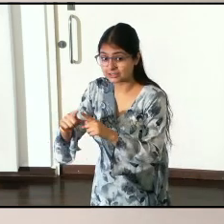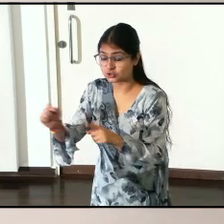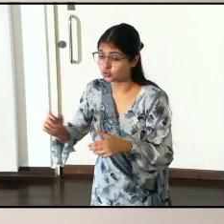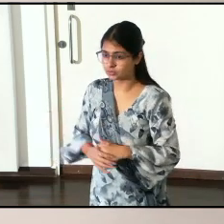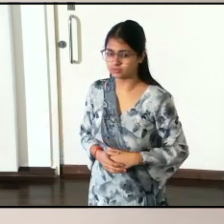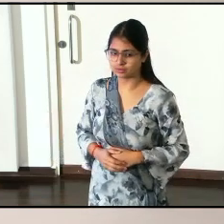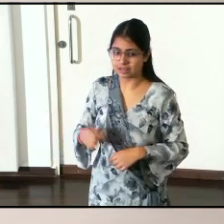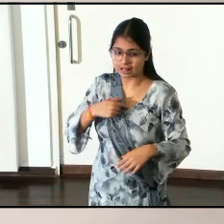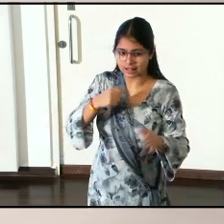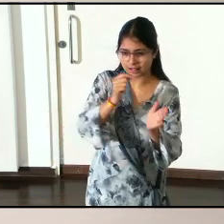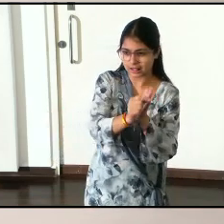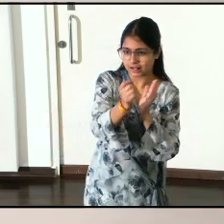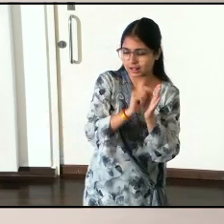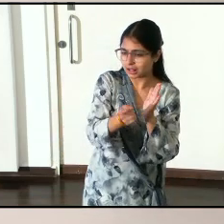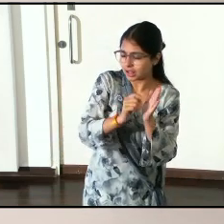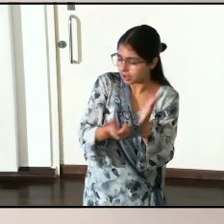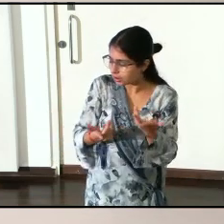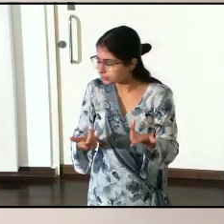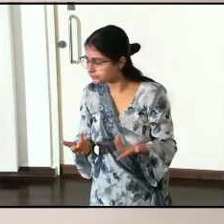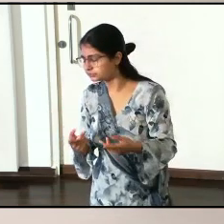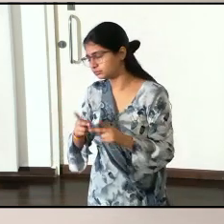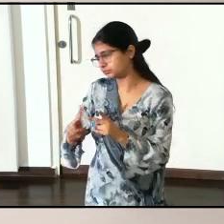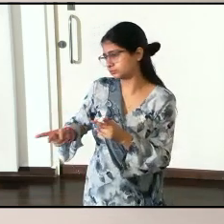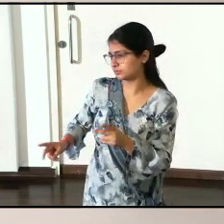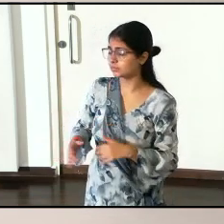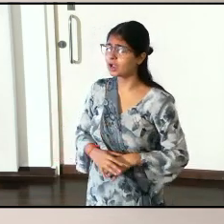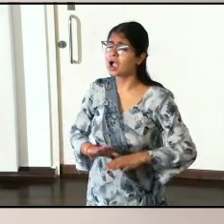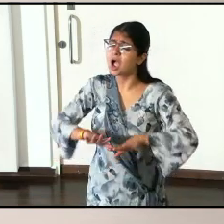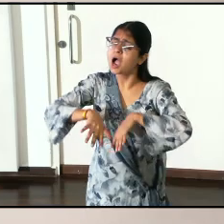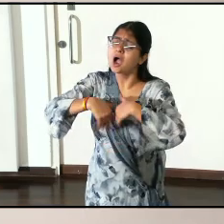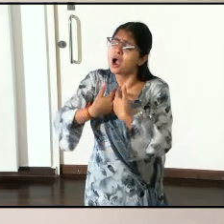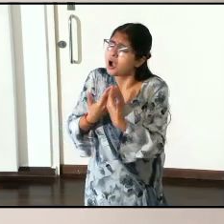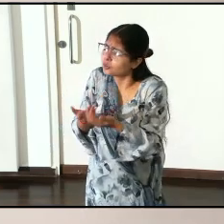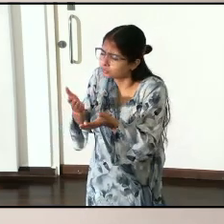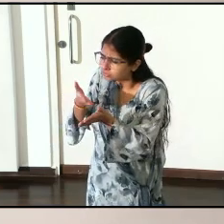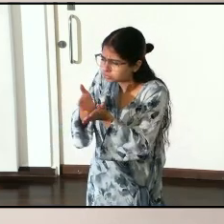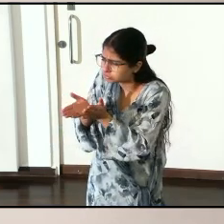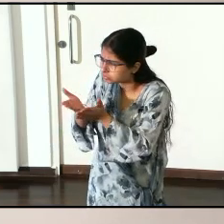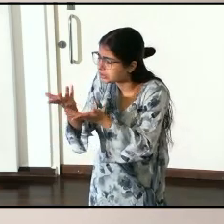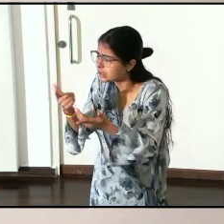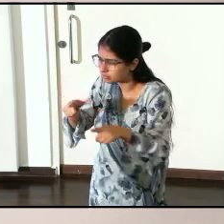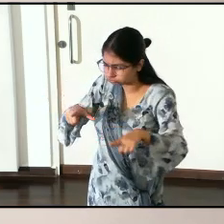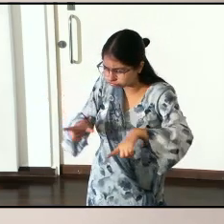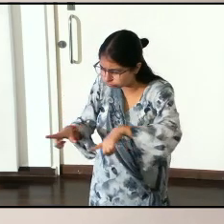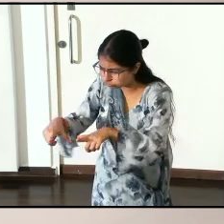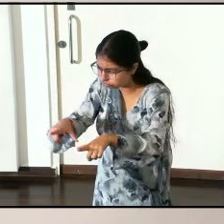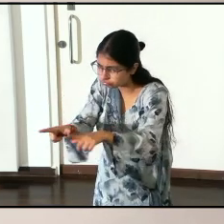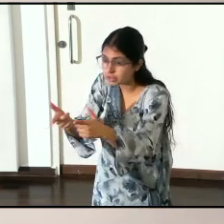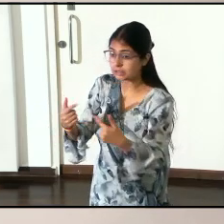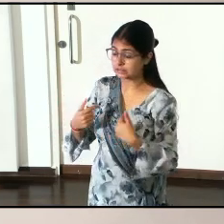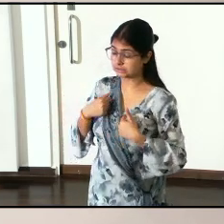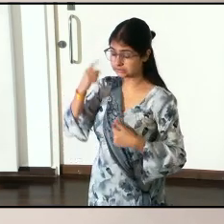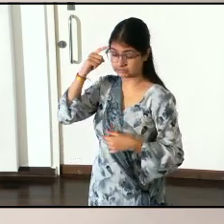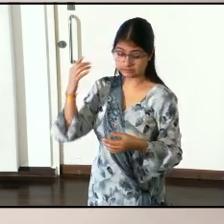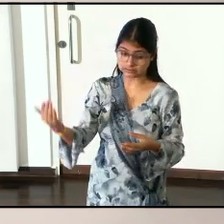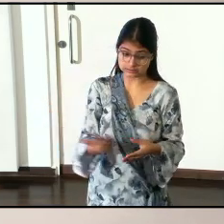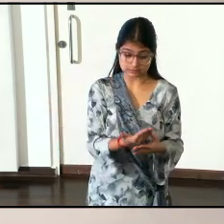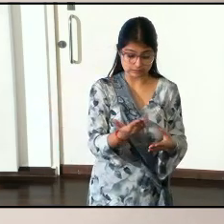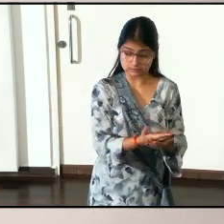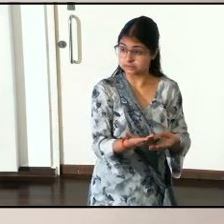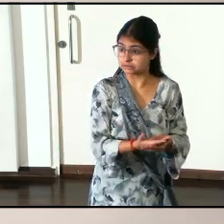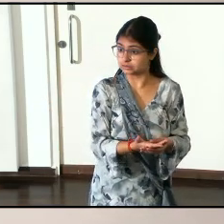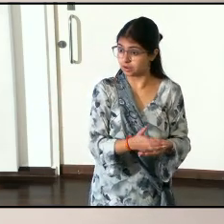something that's written, published, so on and so forth. So how do you navigate that space? And when you think about archiving, isn't this like